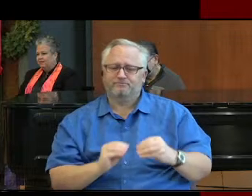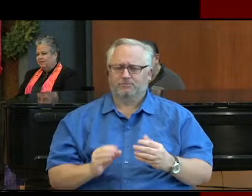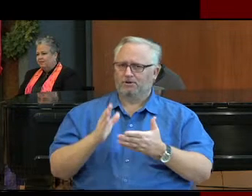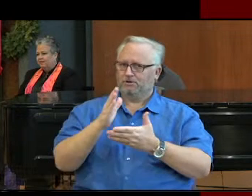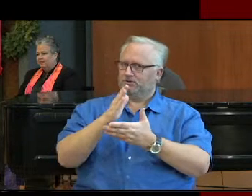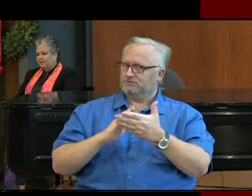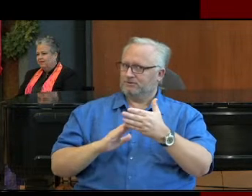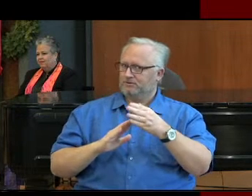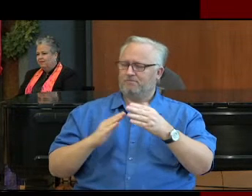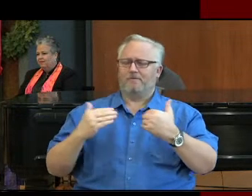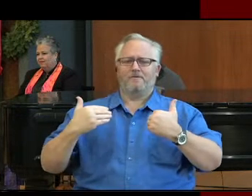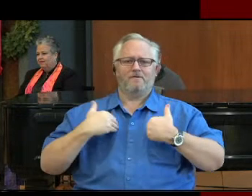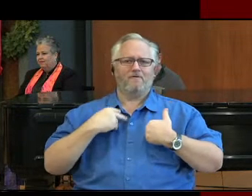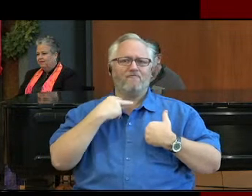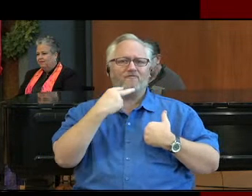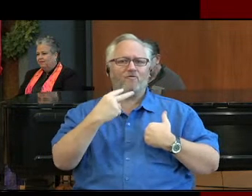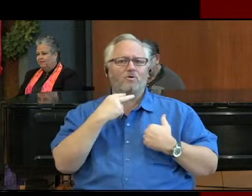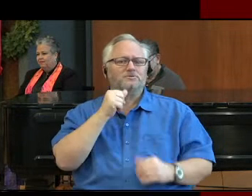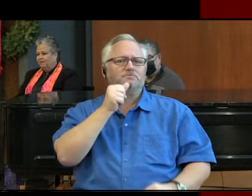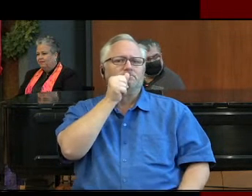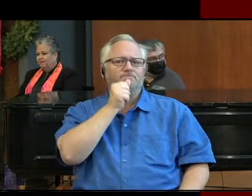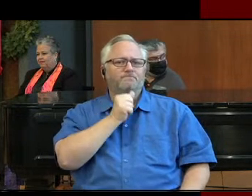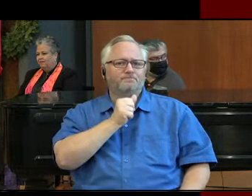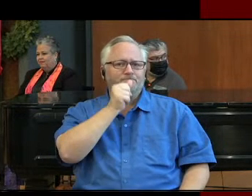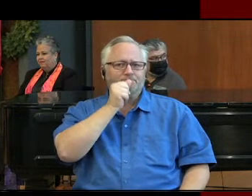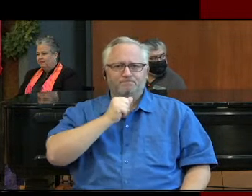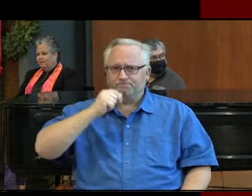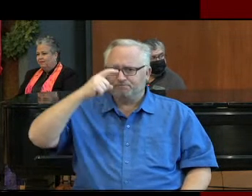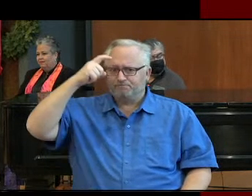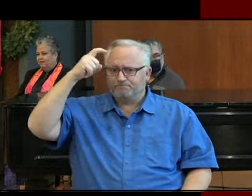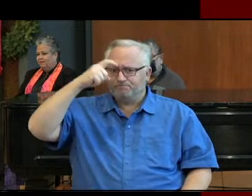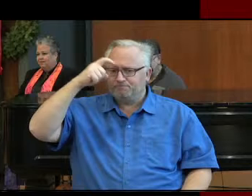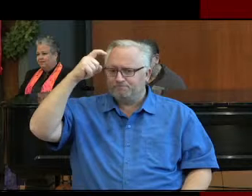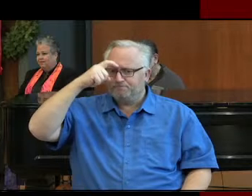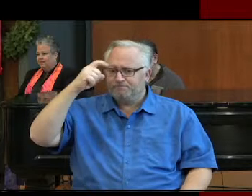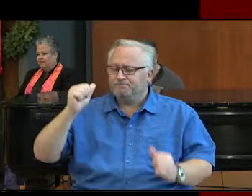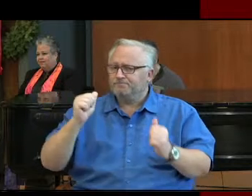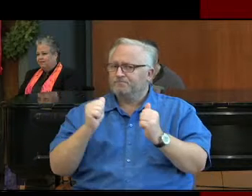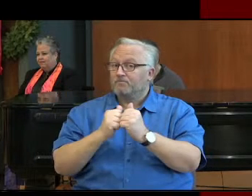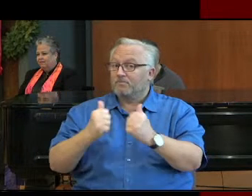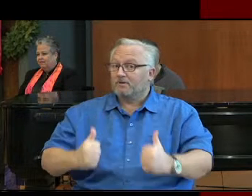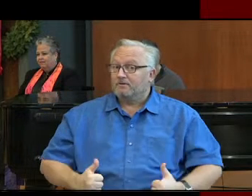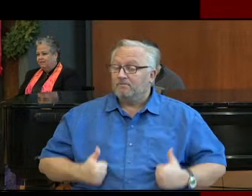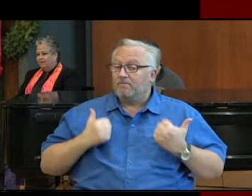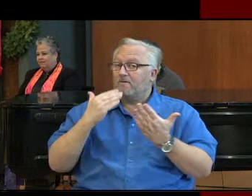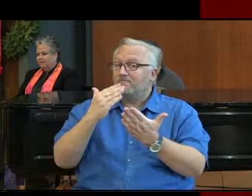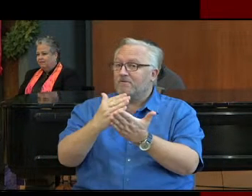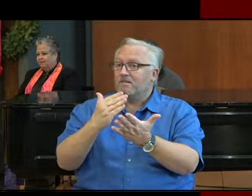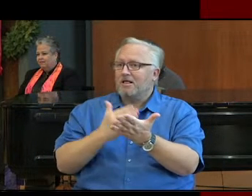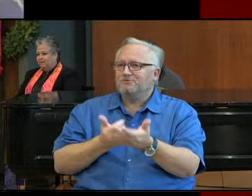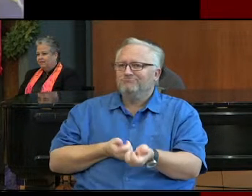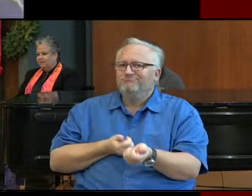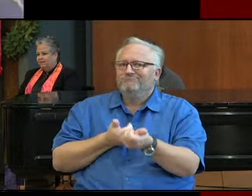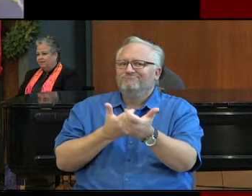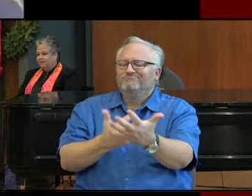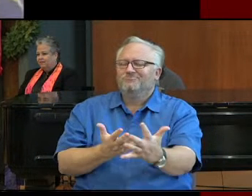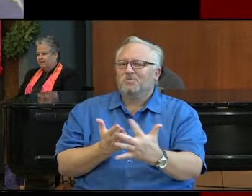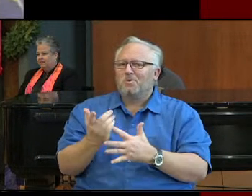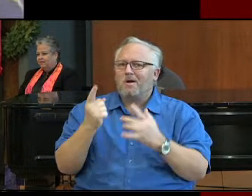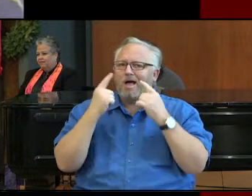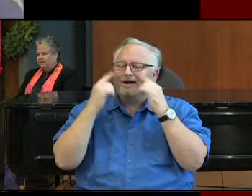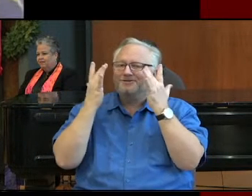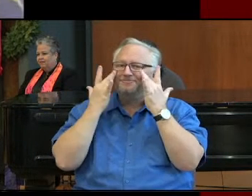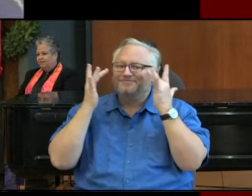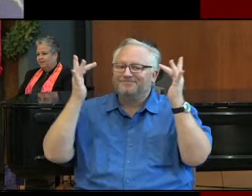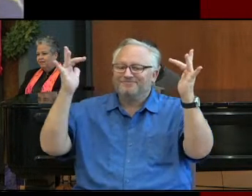Some have a voice that's patient and wise, with lessons of life told through sparkling eyes. Some